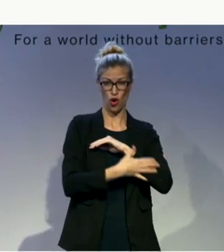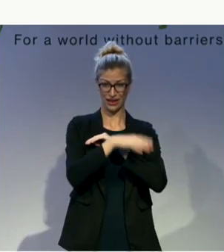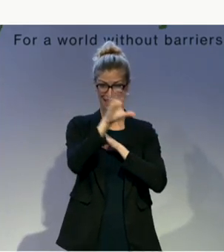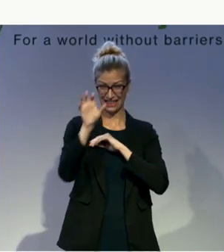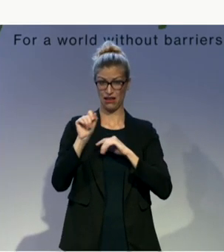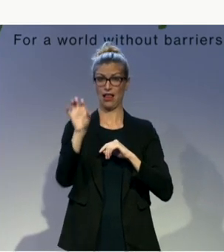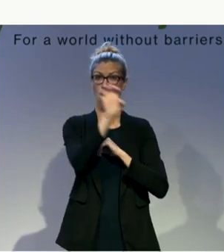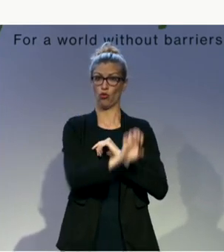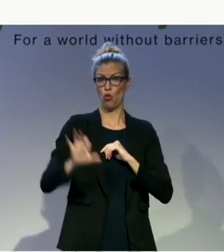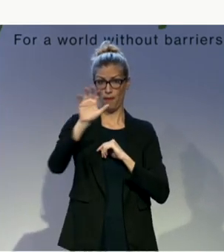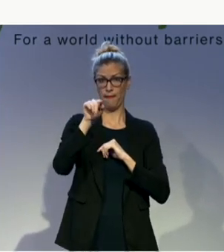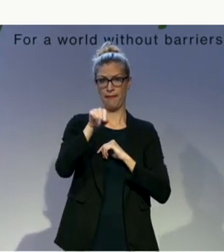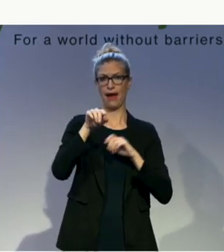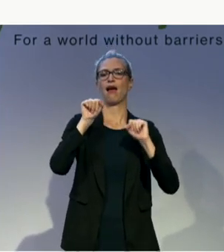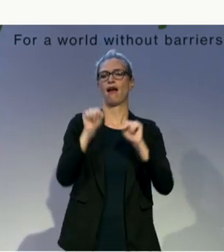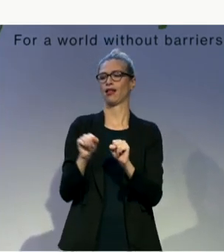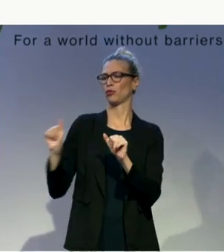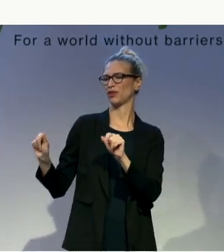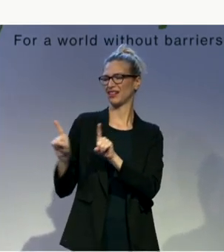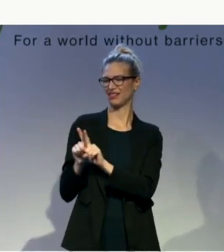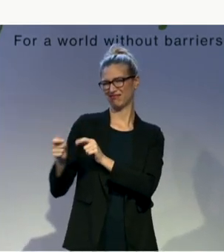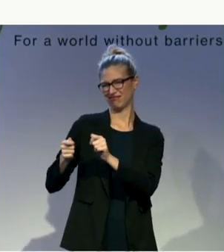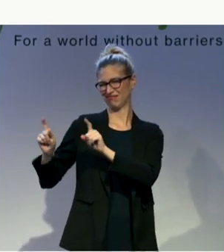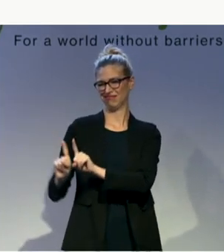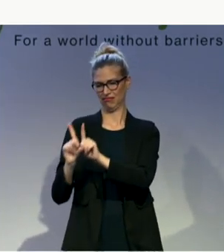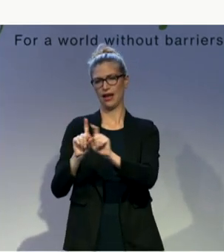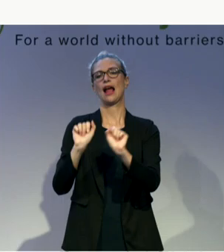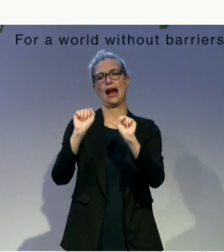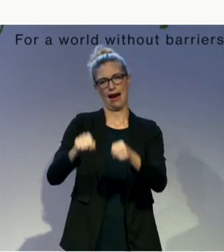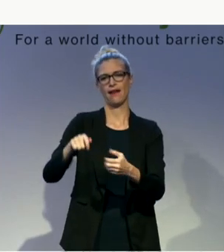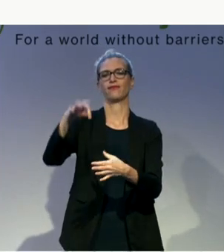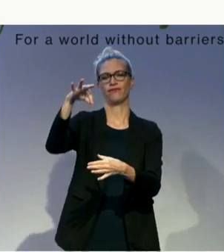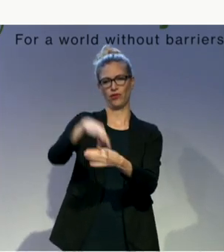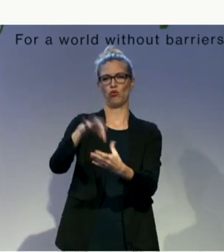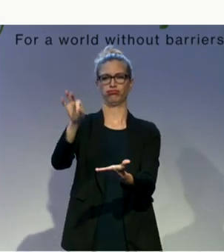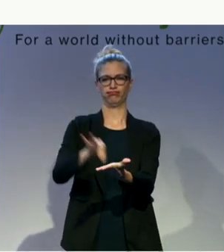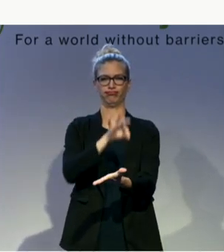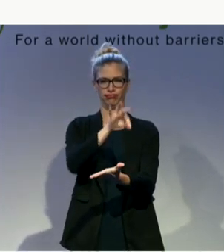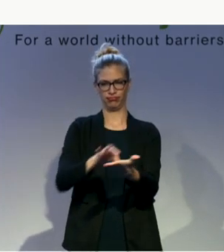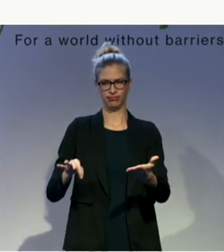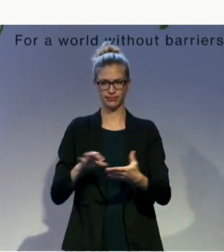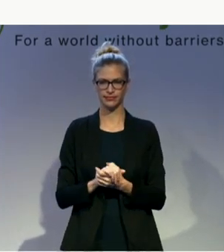7 countries allow judges and guardians to deny this opportunity to people.